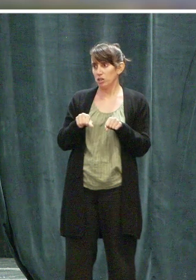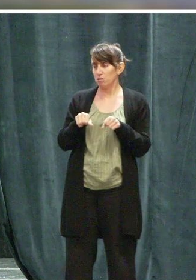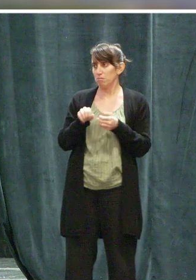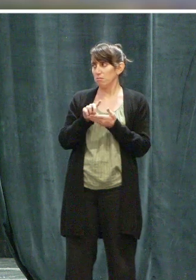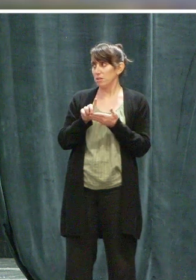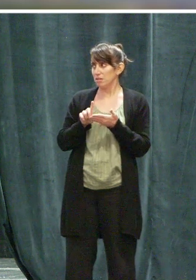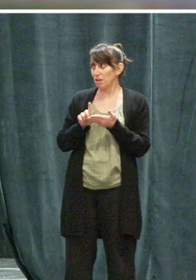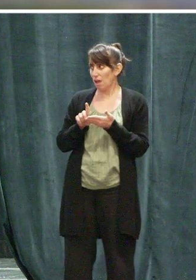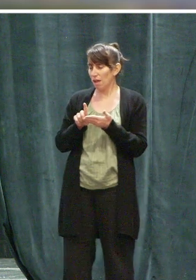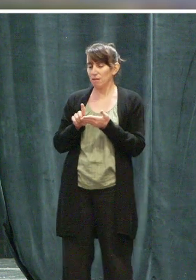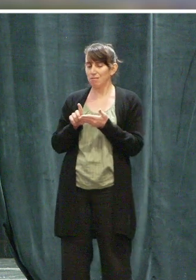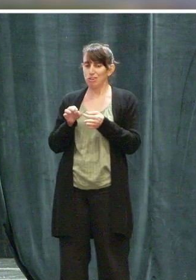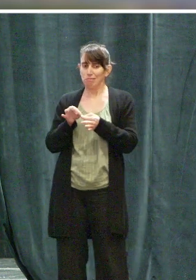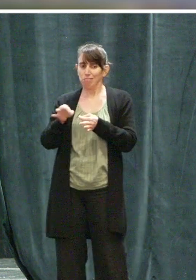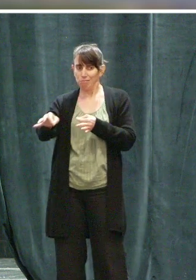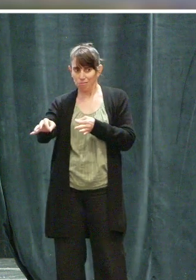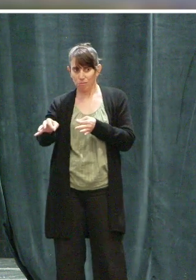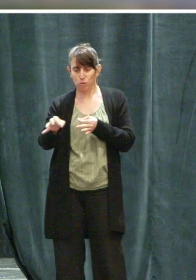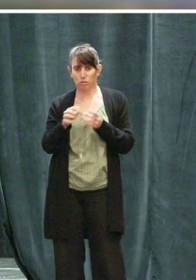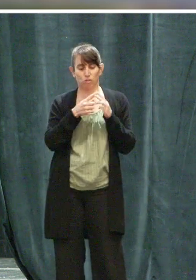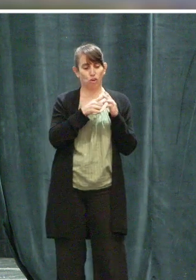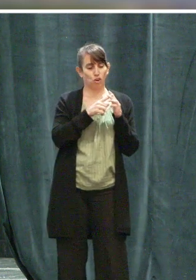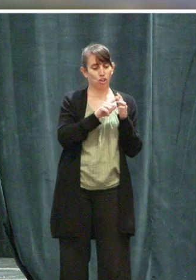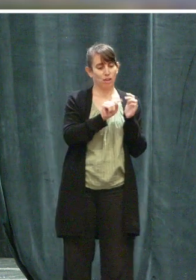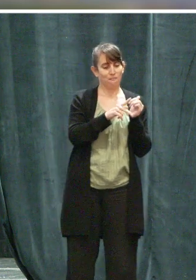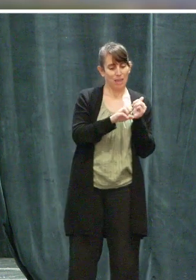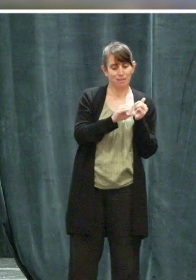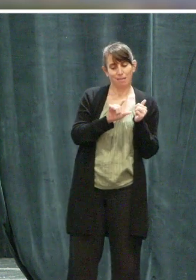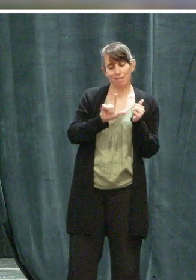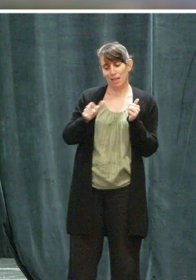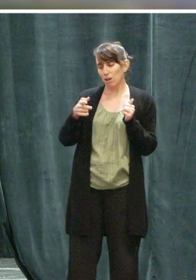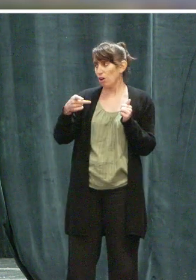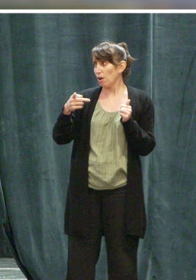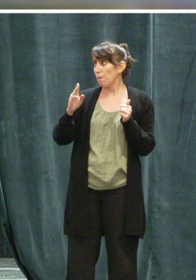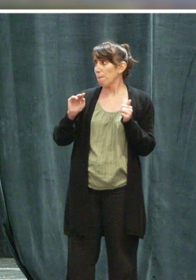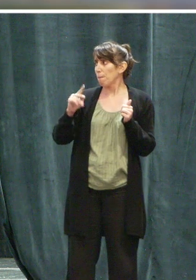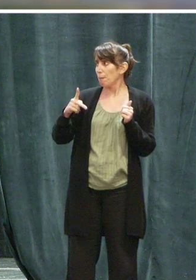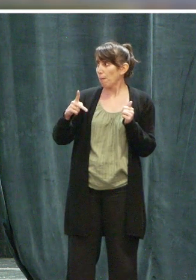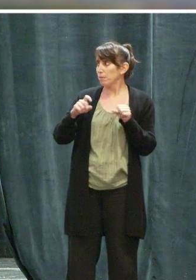the base project, which is the alignments, and the pump station component.